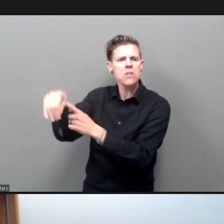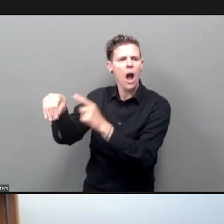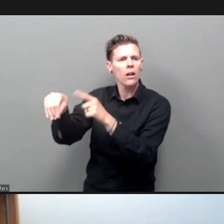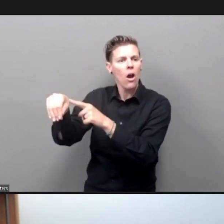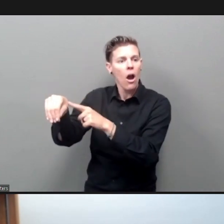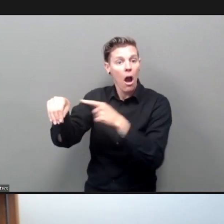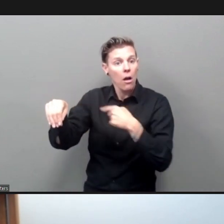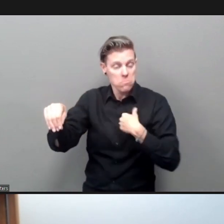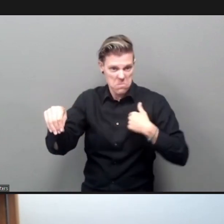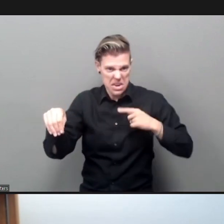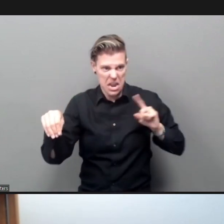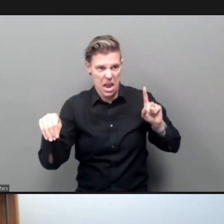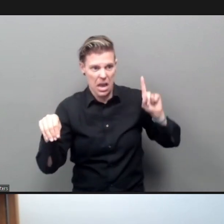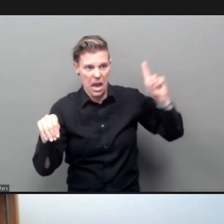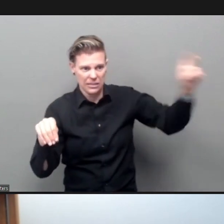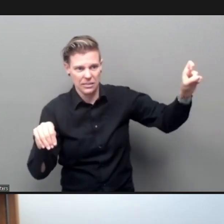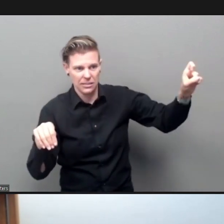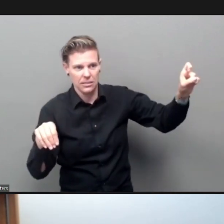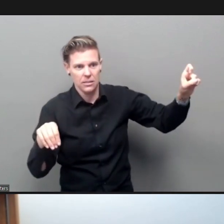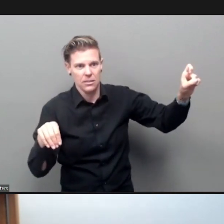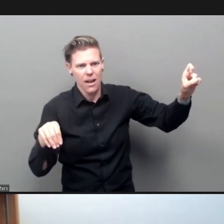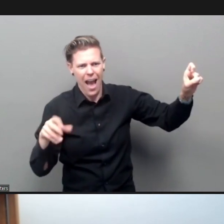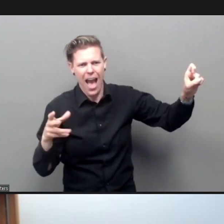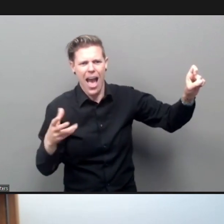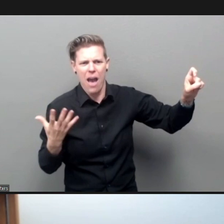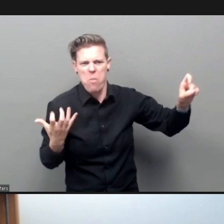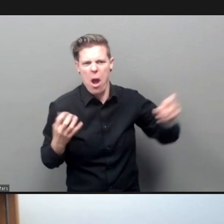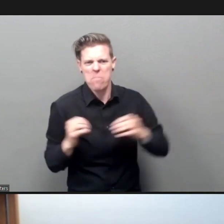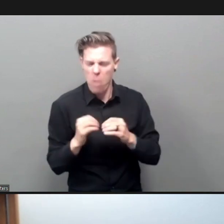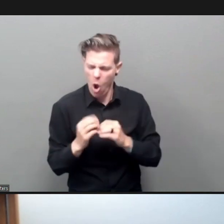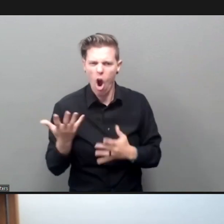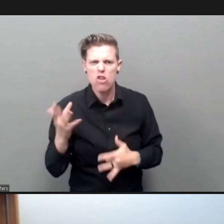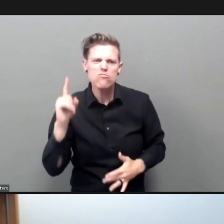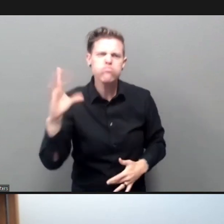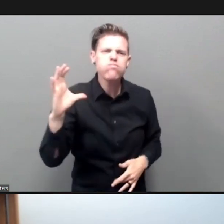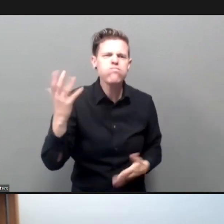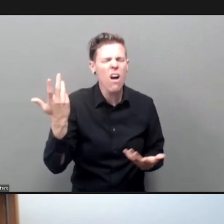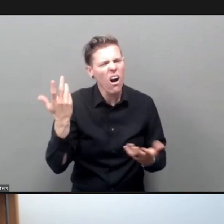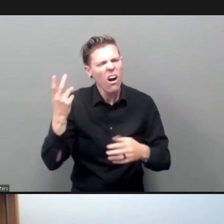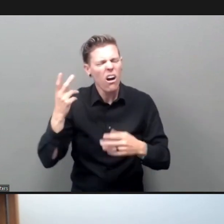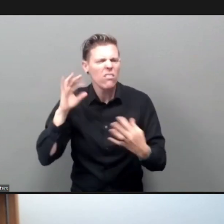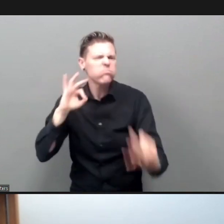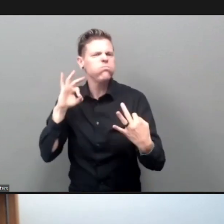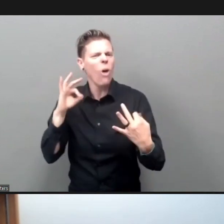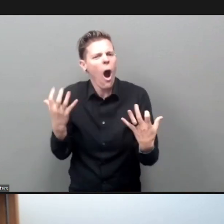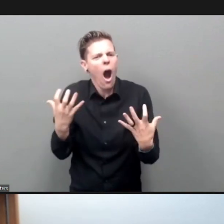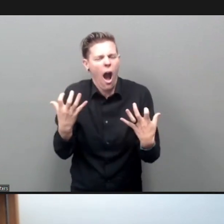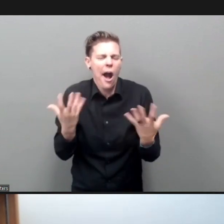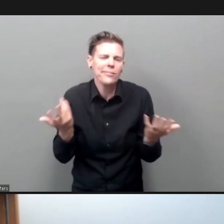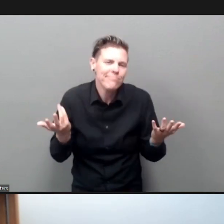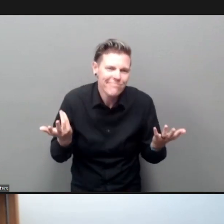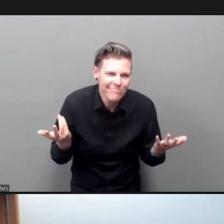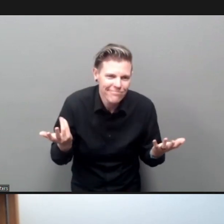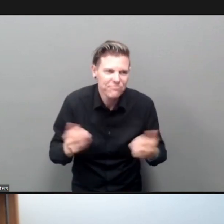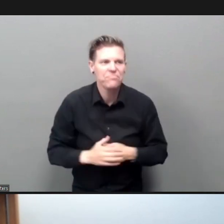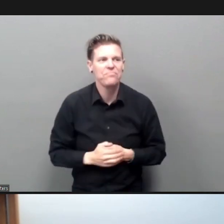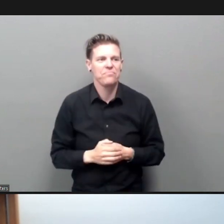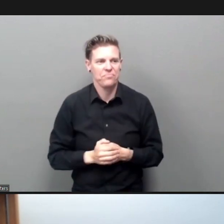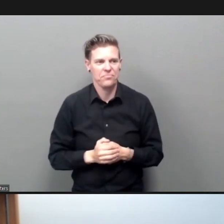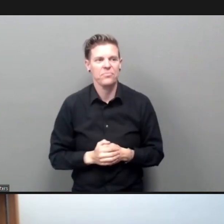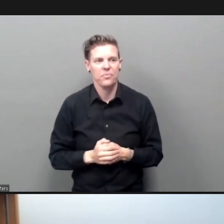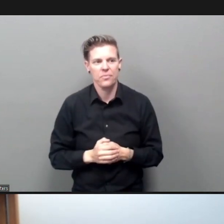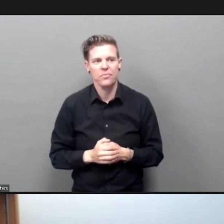Yeah, I think, and I also think also what Christine was sharing as well is that it's also our behaviors. The more people